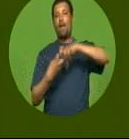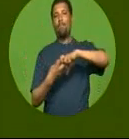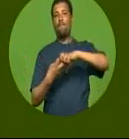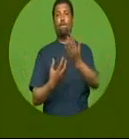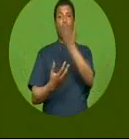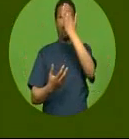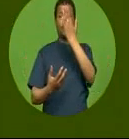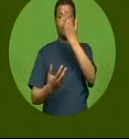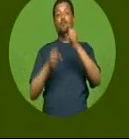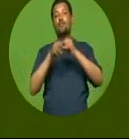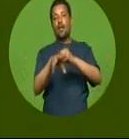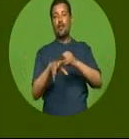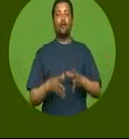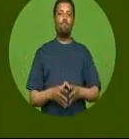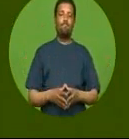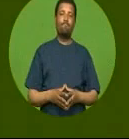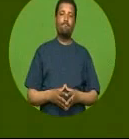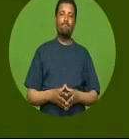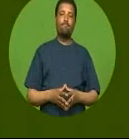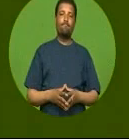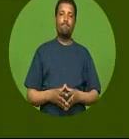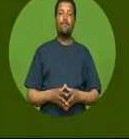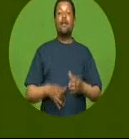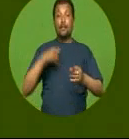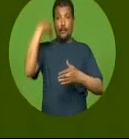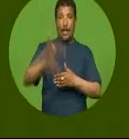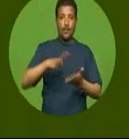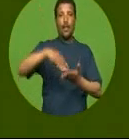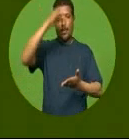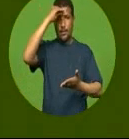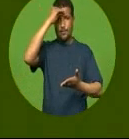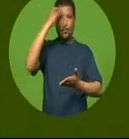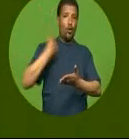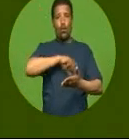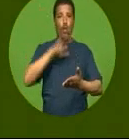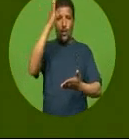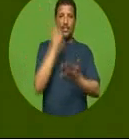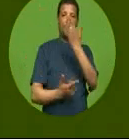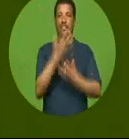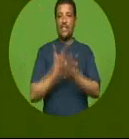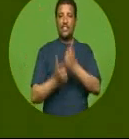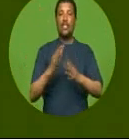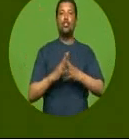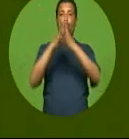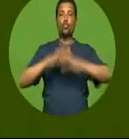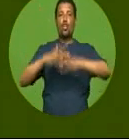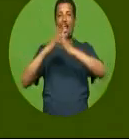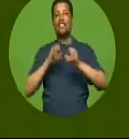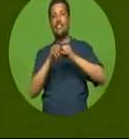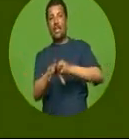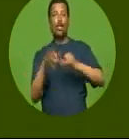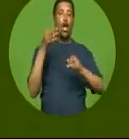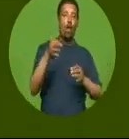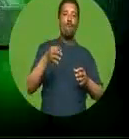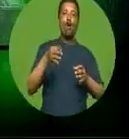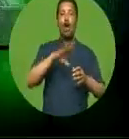problems facing the sector. In the next lesson, we will discuss the industrial sector of